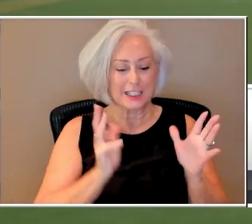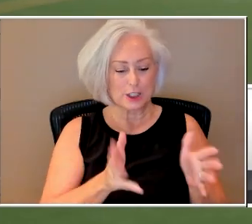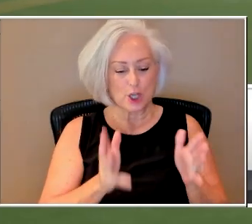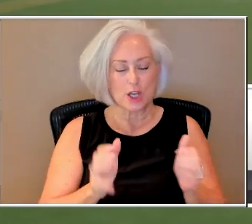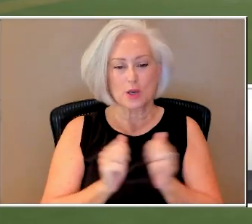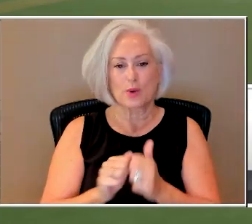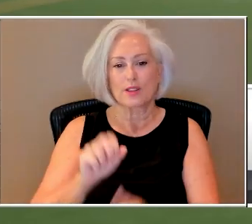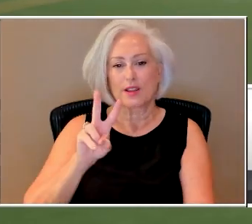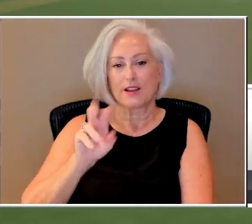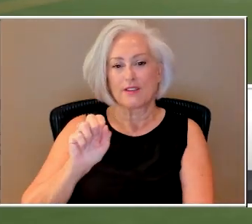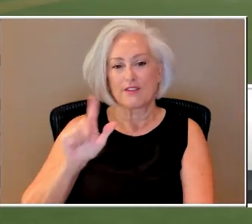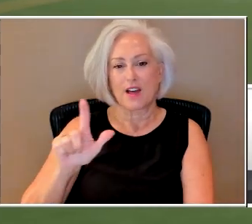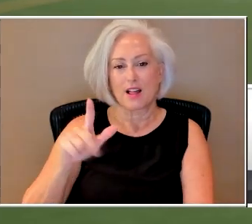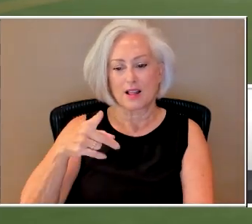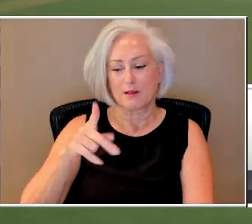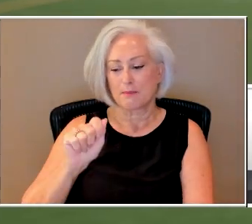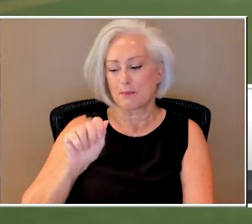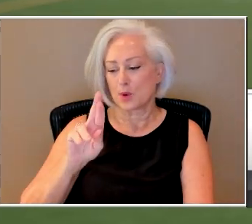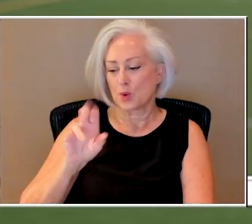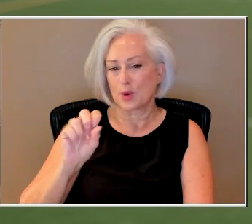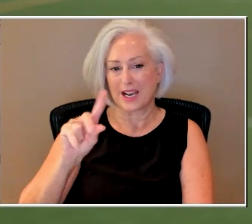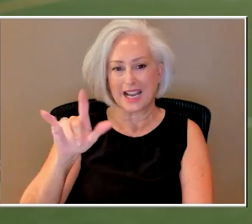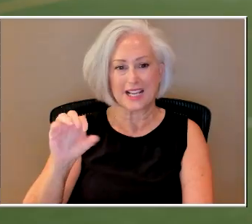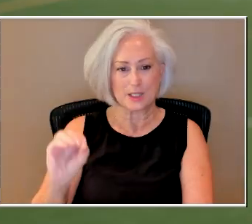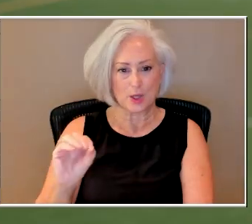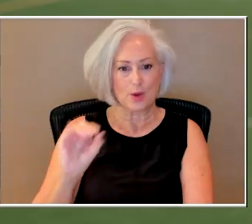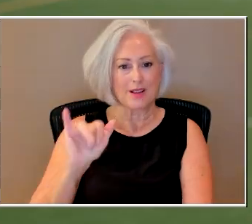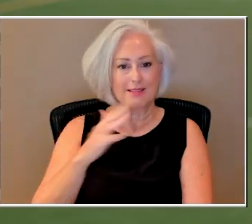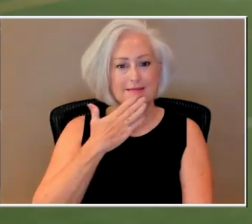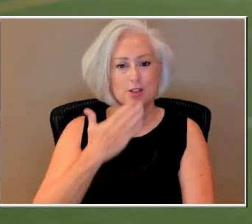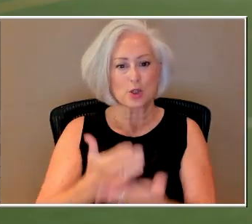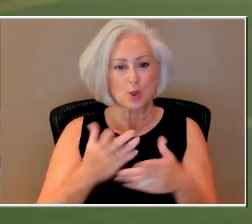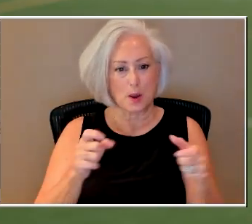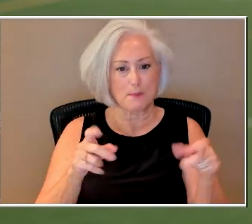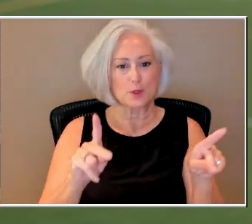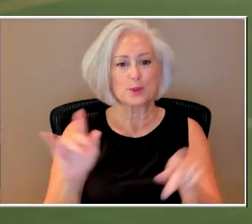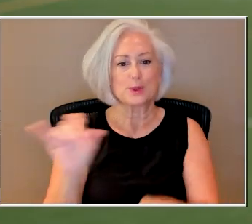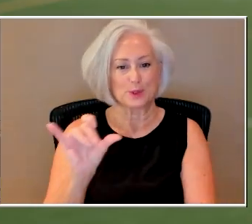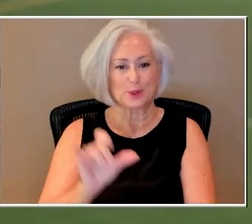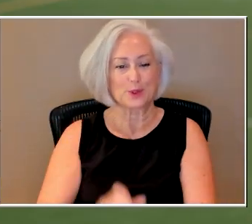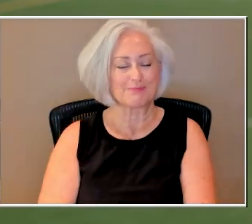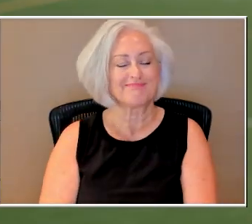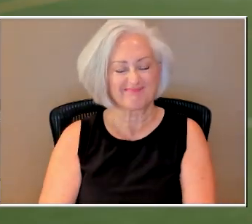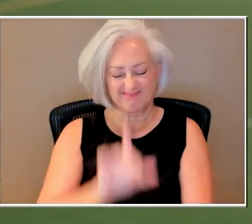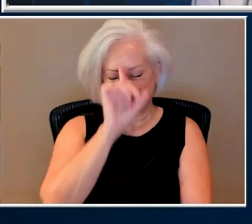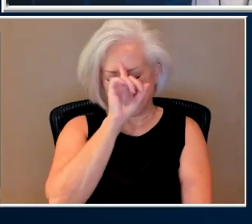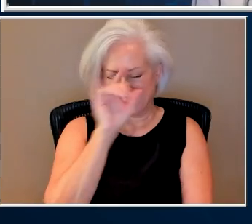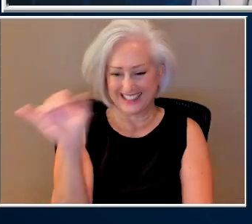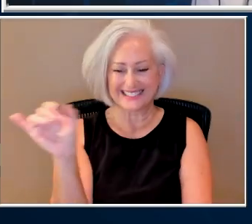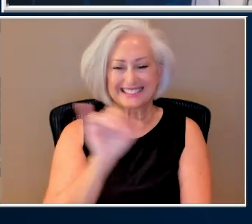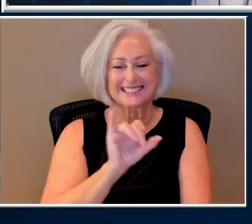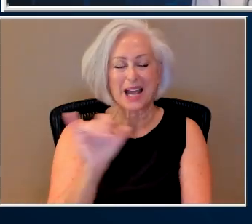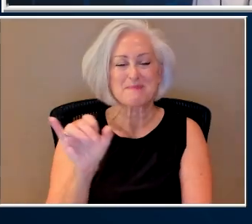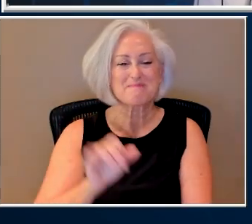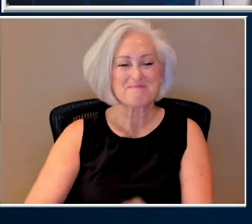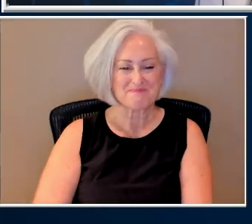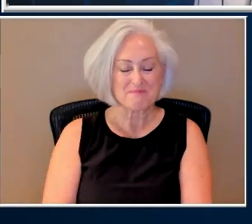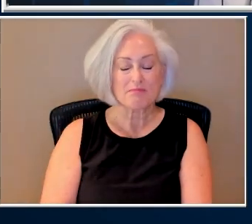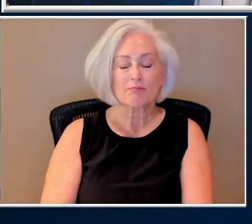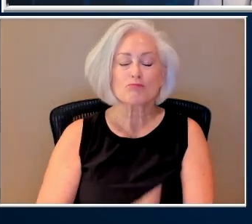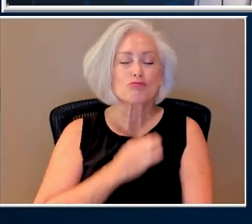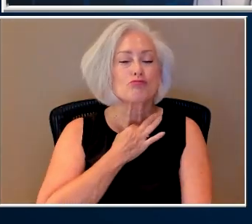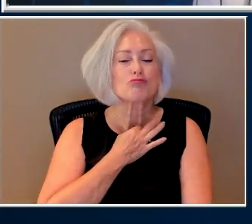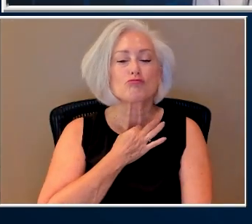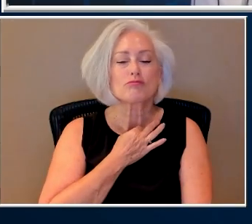and I think that'll be a good opportunity too. I think so. Okay, so let me ask you, what's